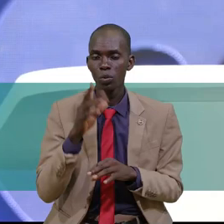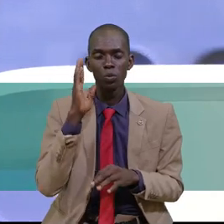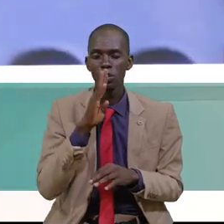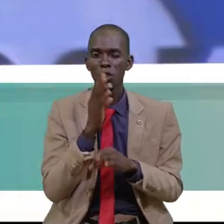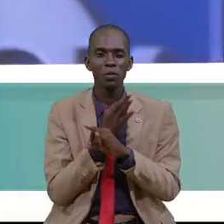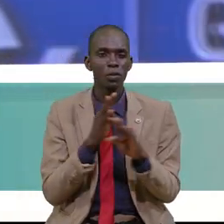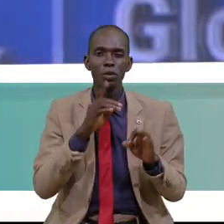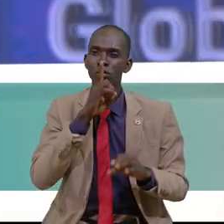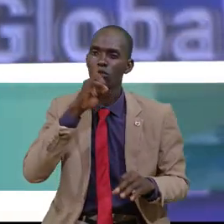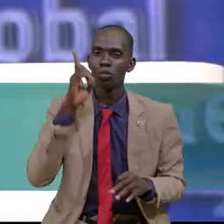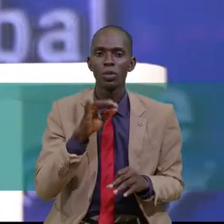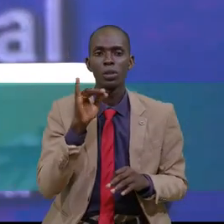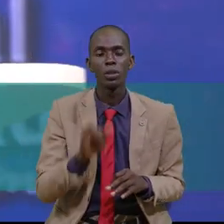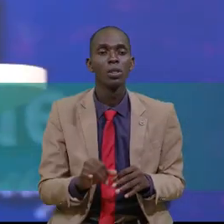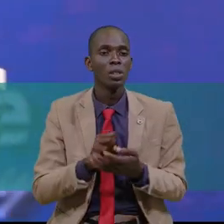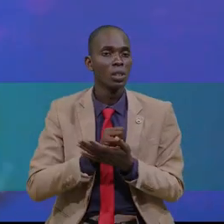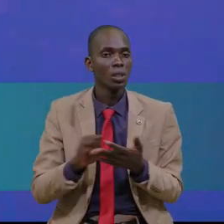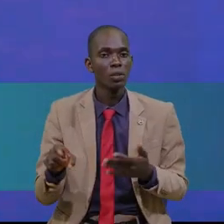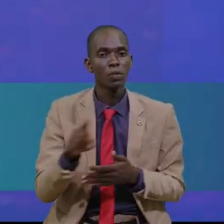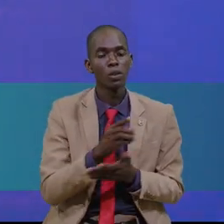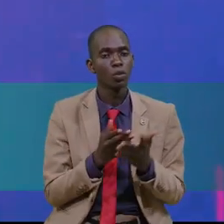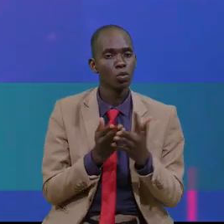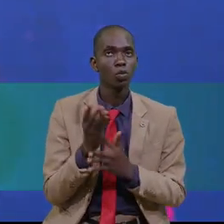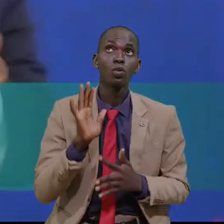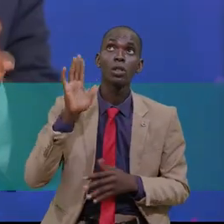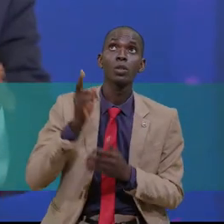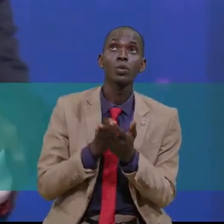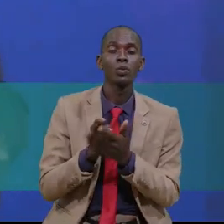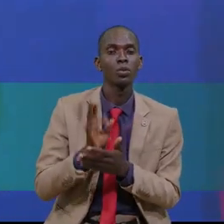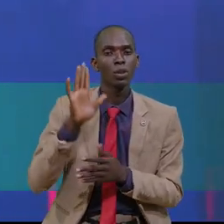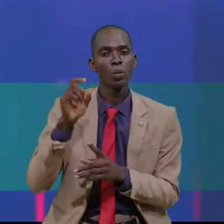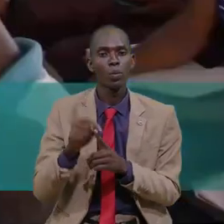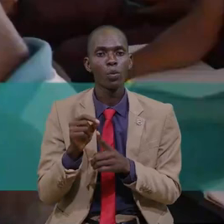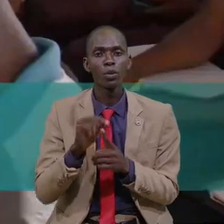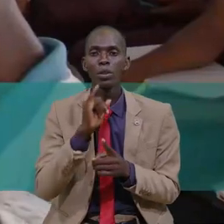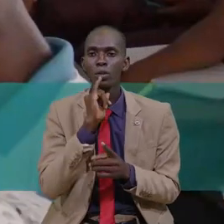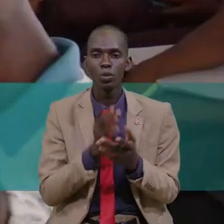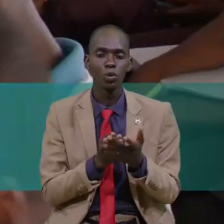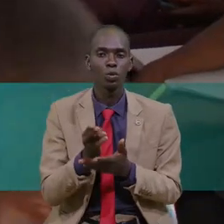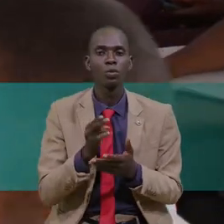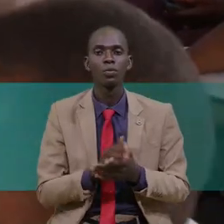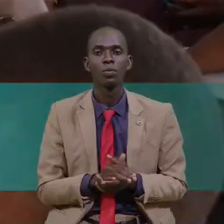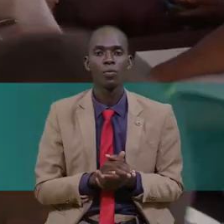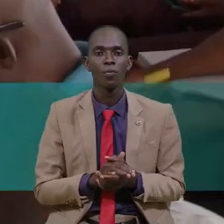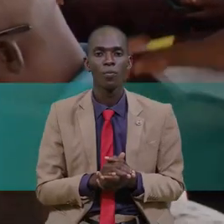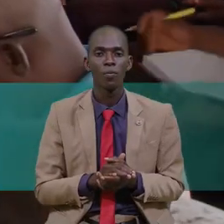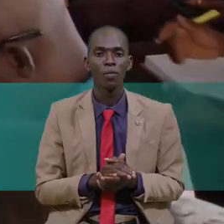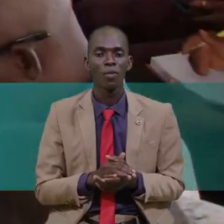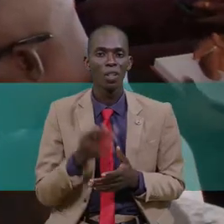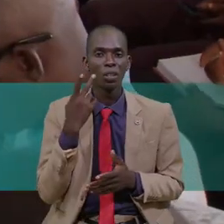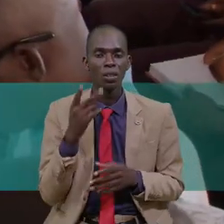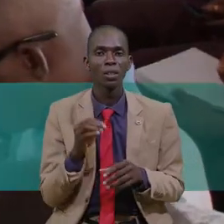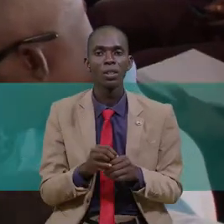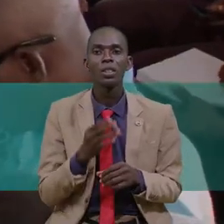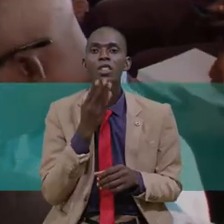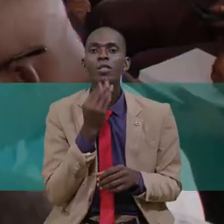them through thy truth. Thy word is truth. Hebrews chapter 13,